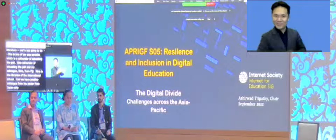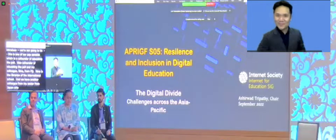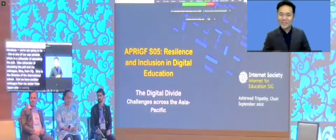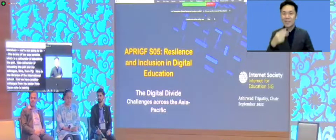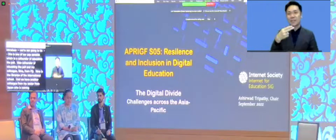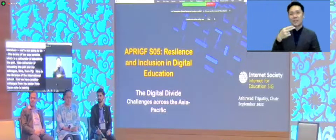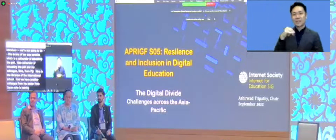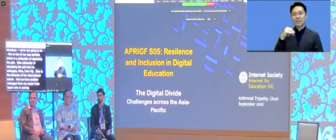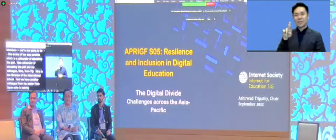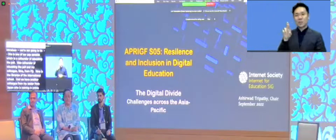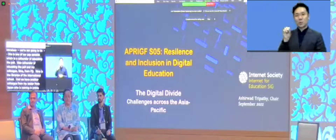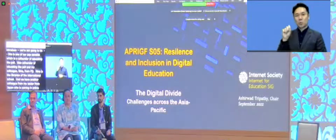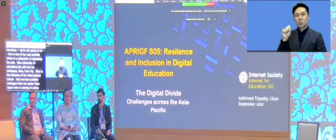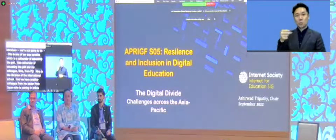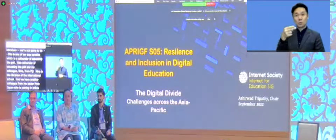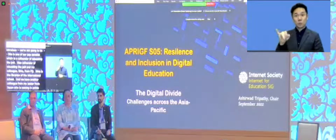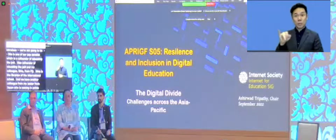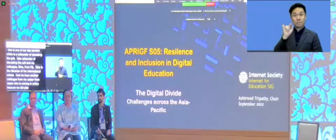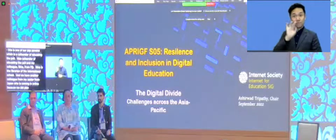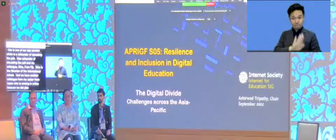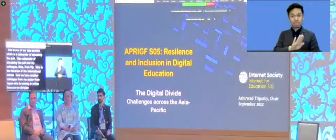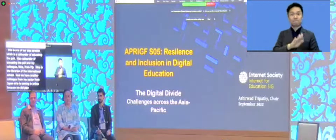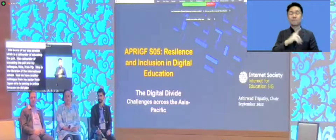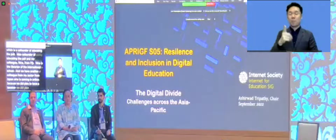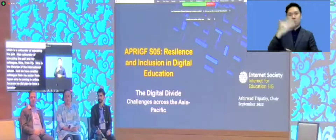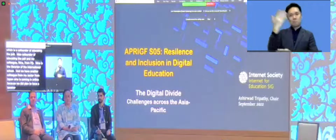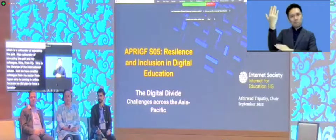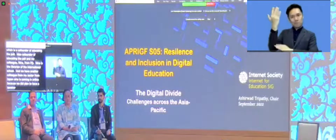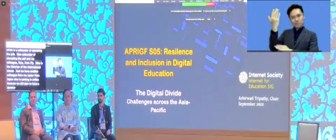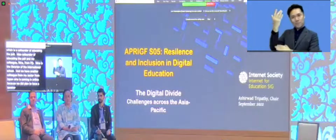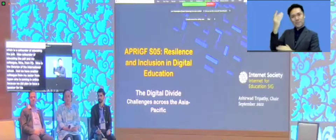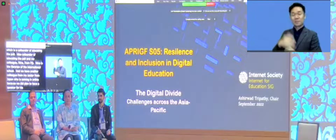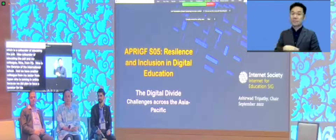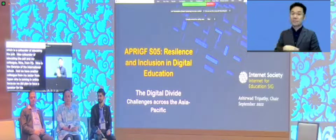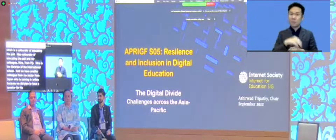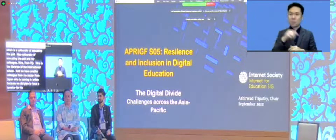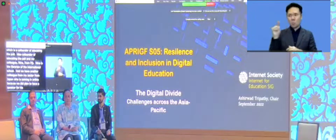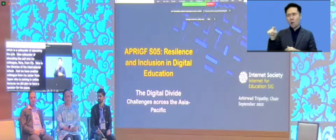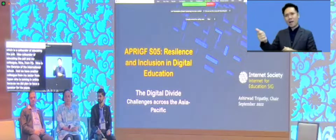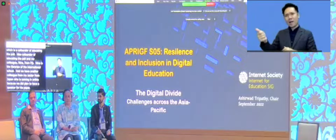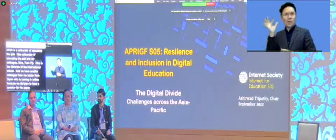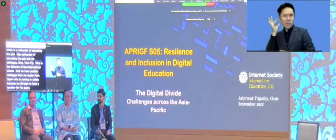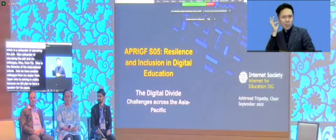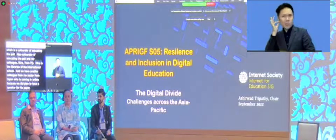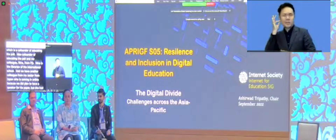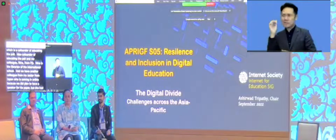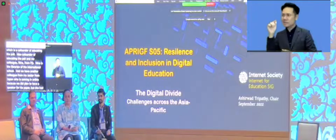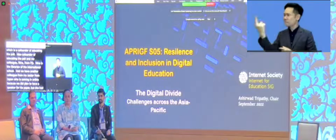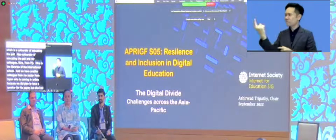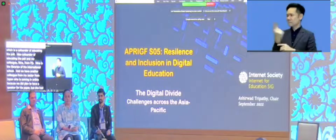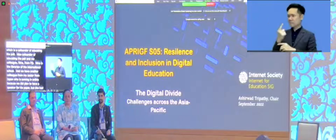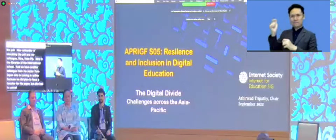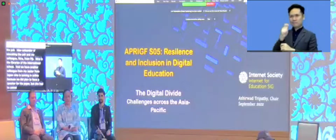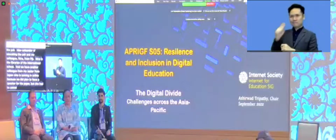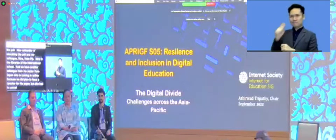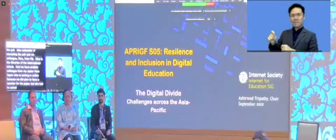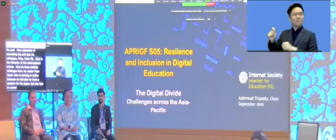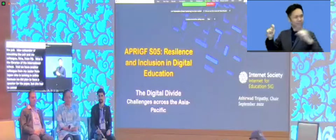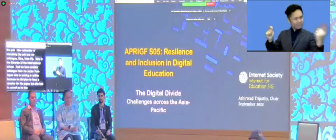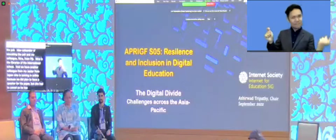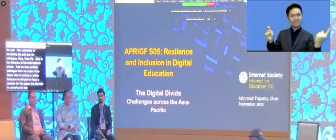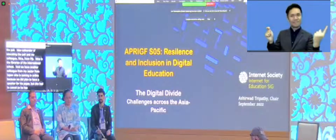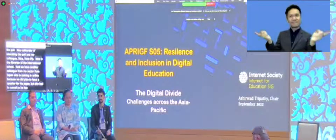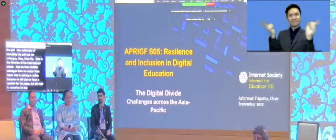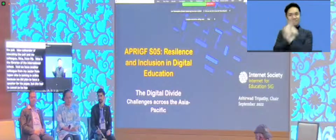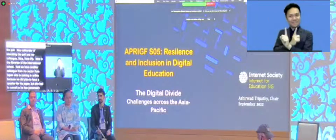we did plan to have a speaker for his paper, but she had to cancel, so Hiroshi has generously jumped in at the very